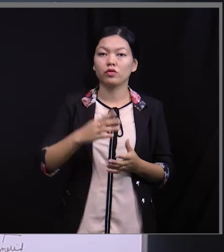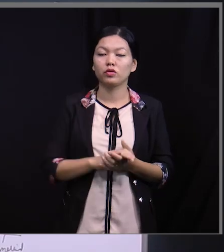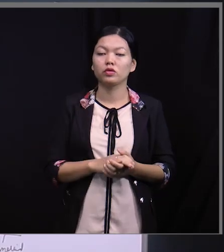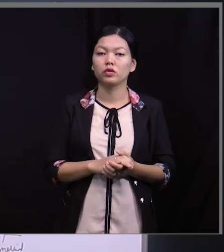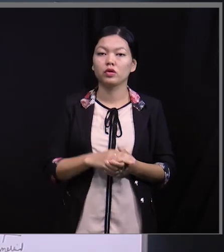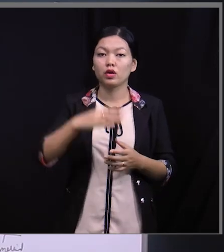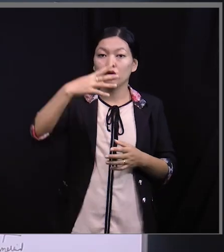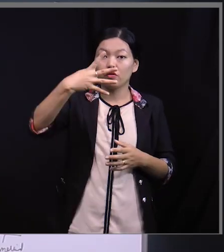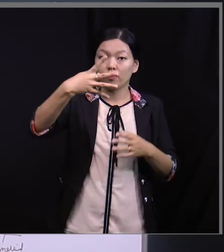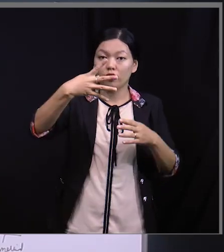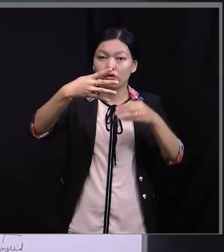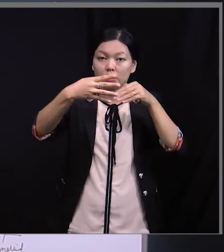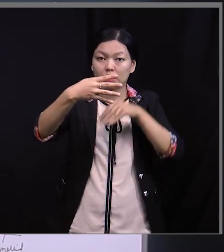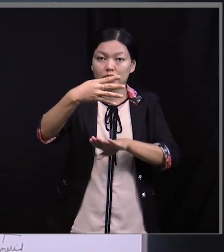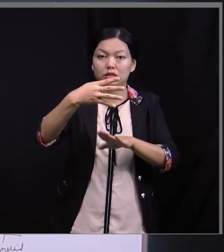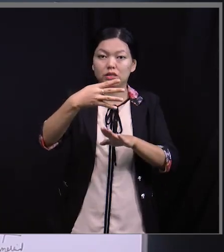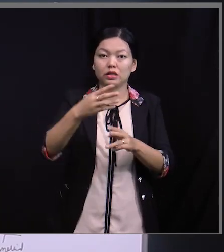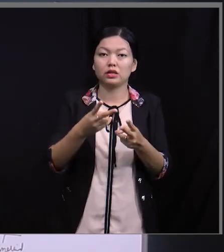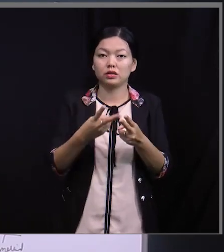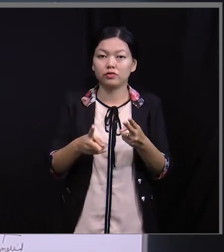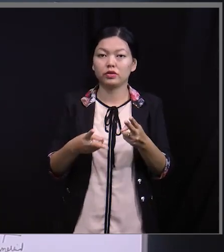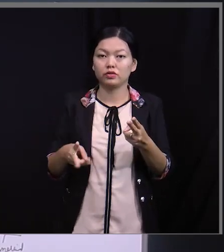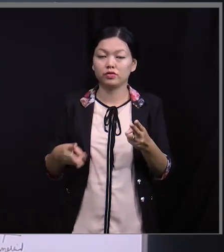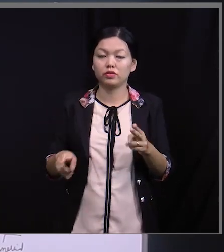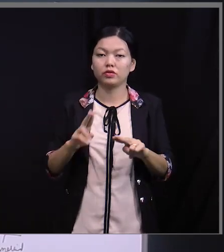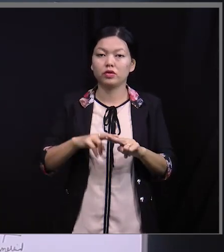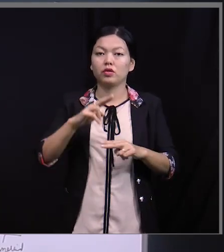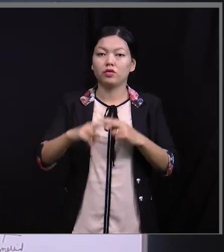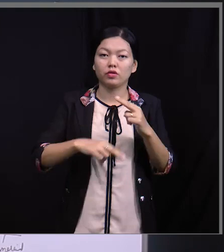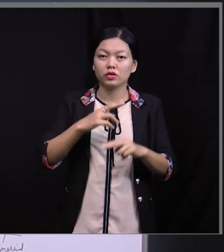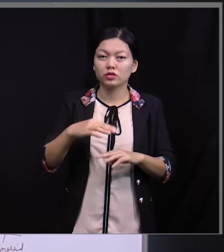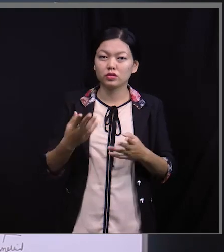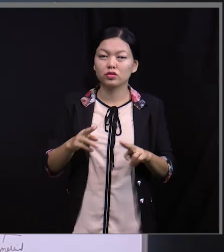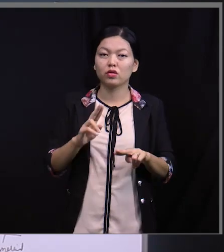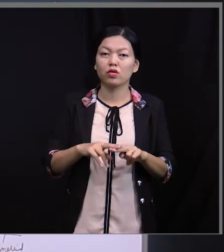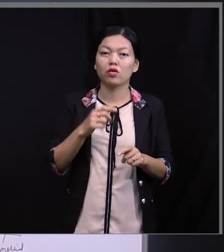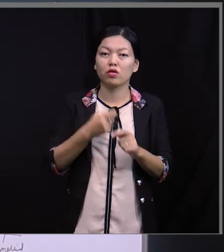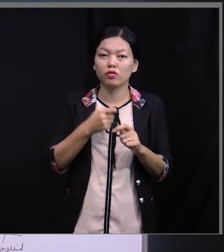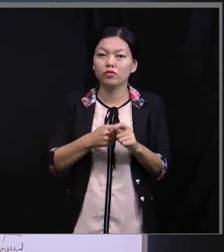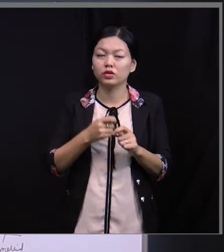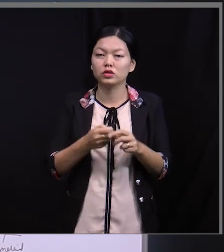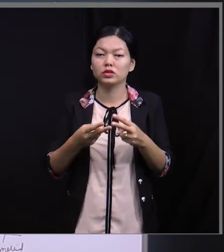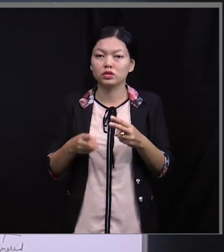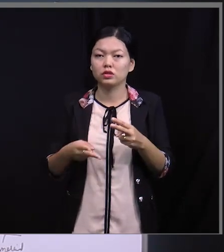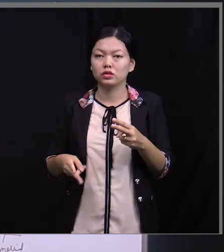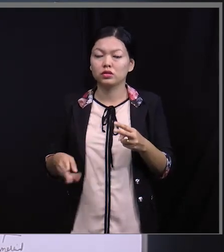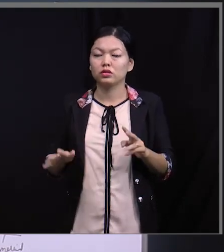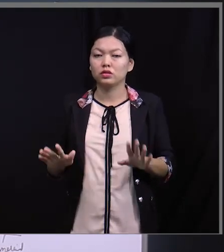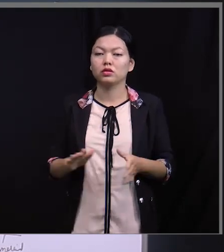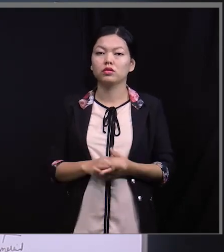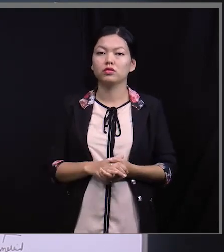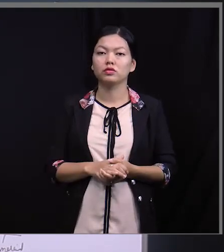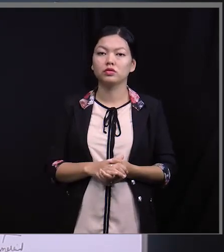further subdivided into certain factors, okay, or certain functions. And the four broad functions